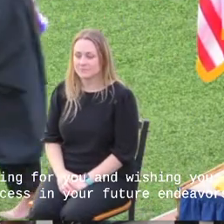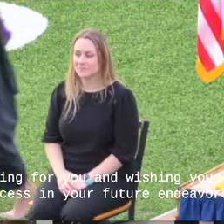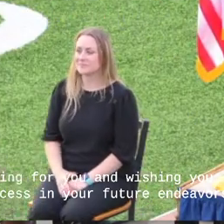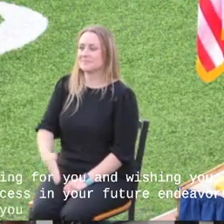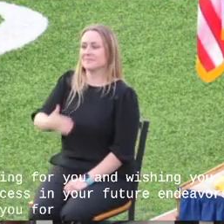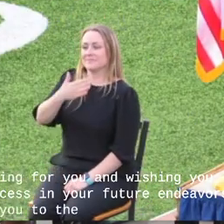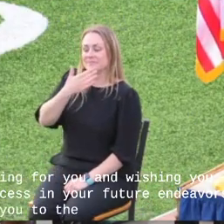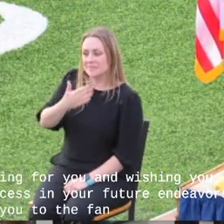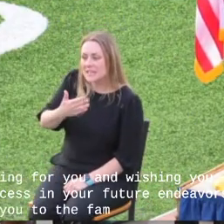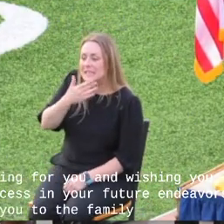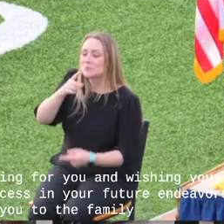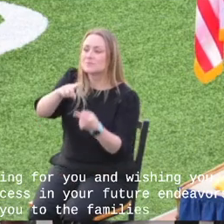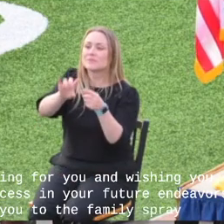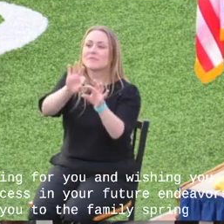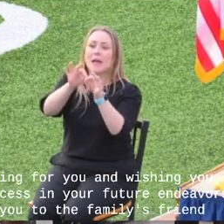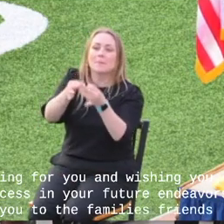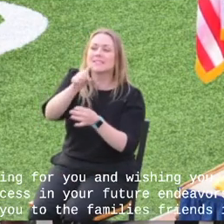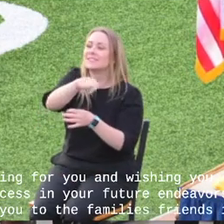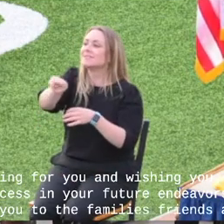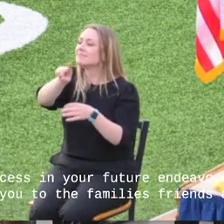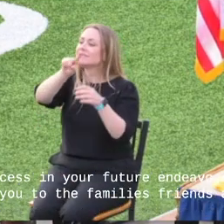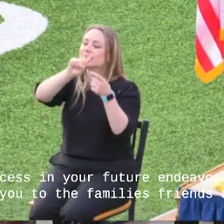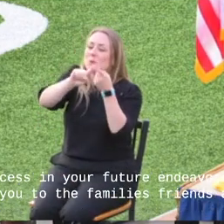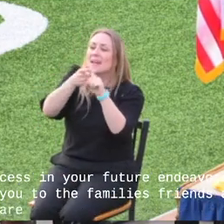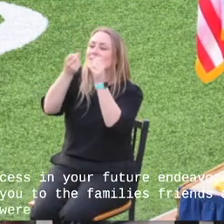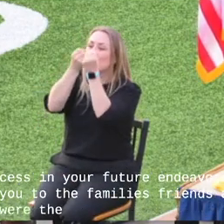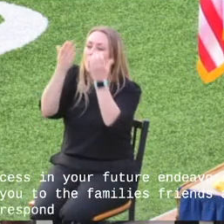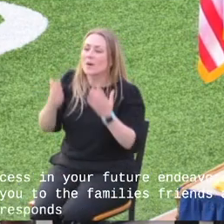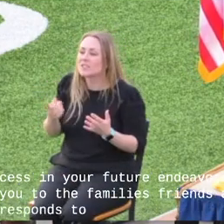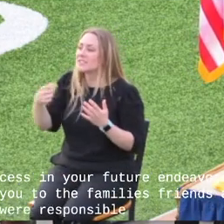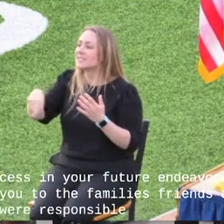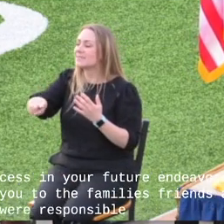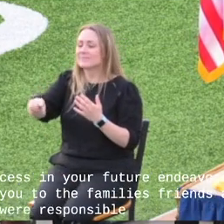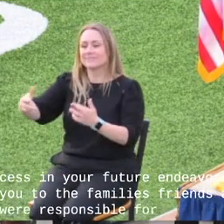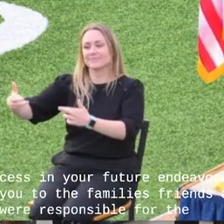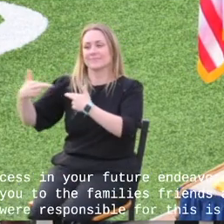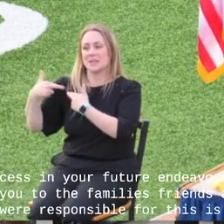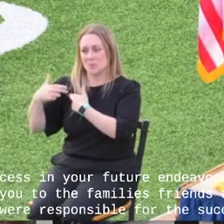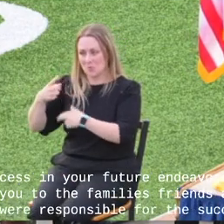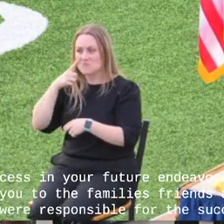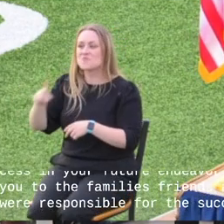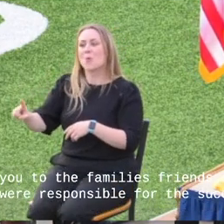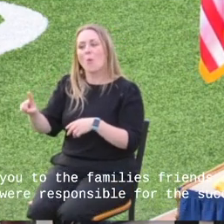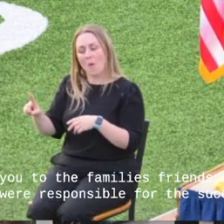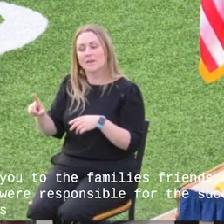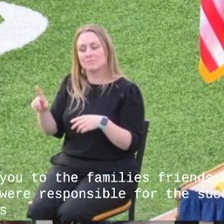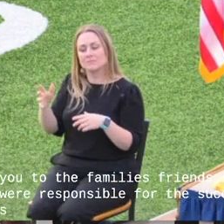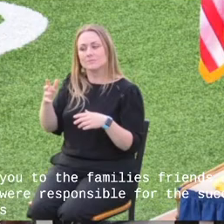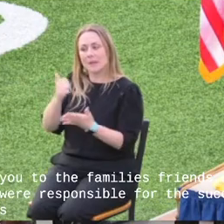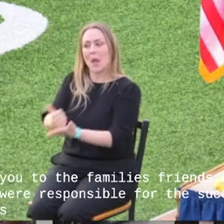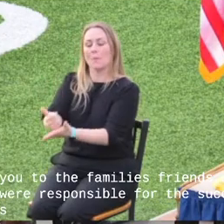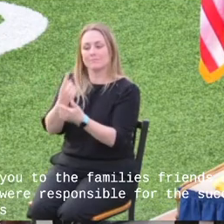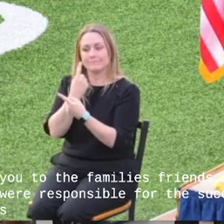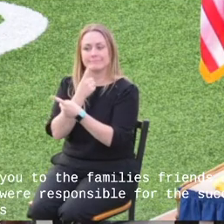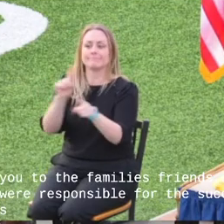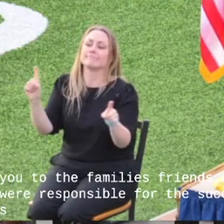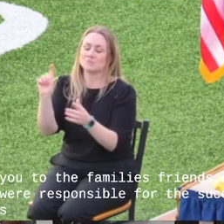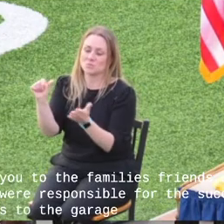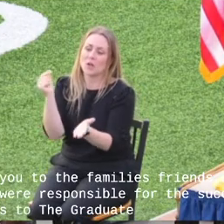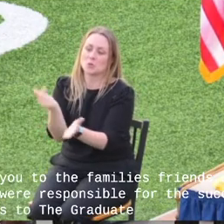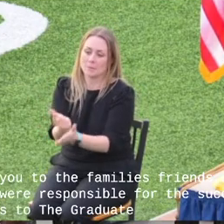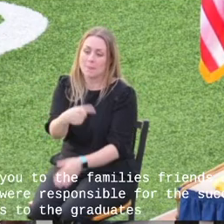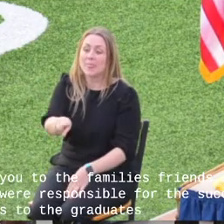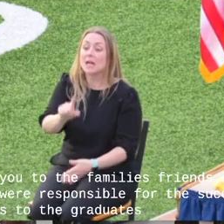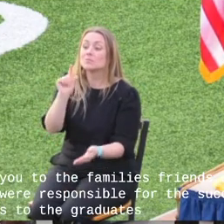Thank you to the families, friends, and supporters who are responsible for the success of our graduates. To the